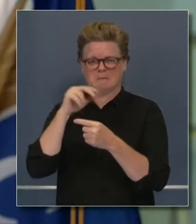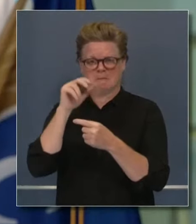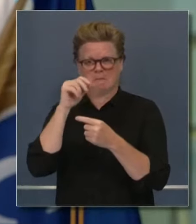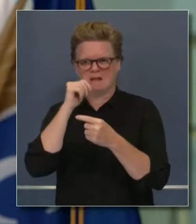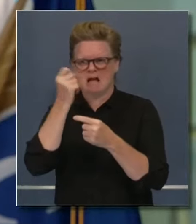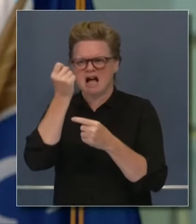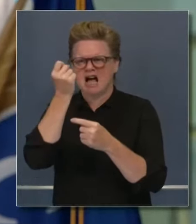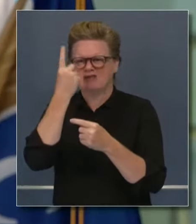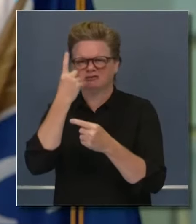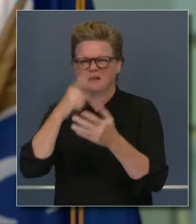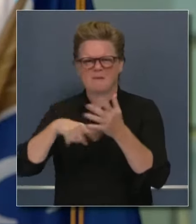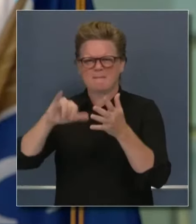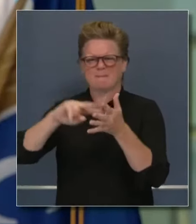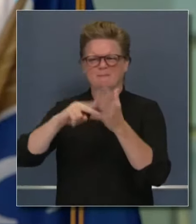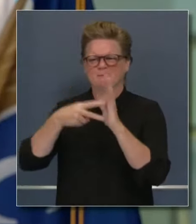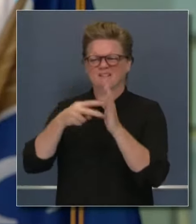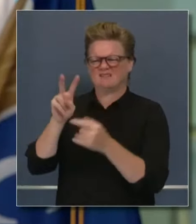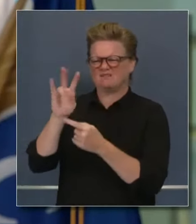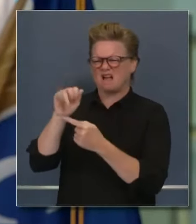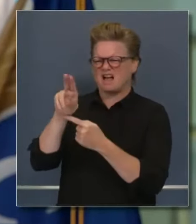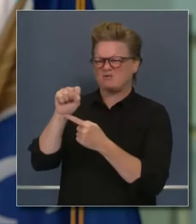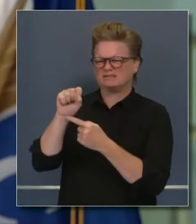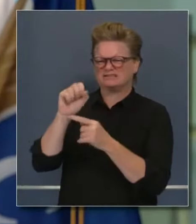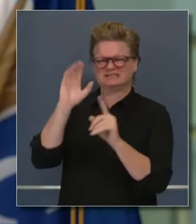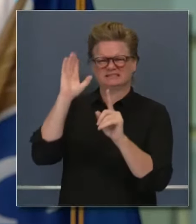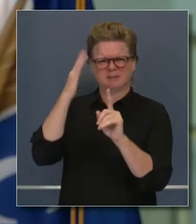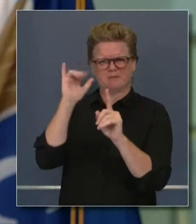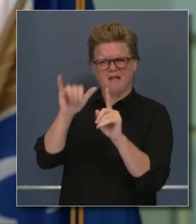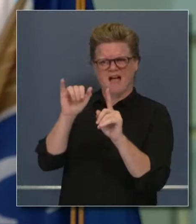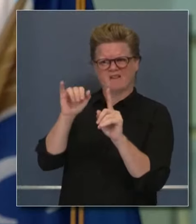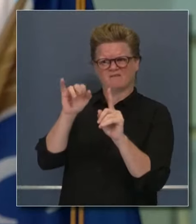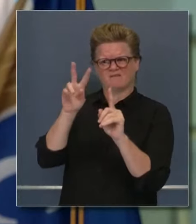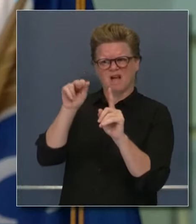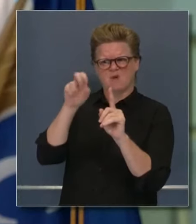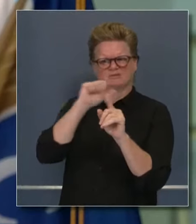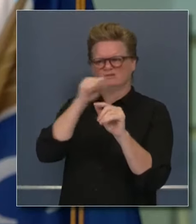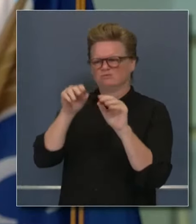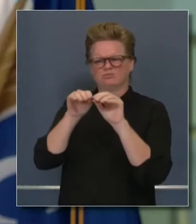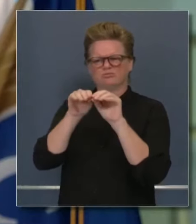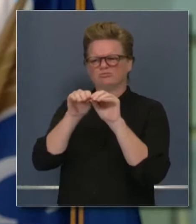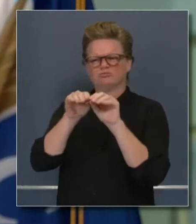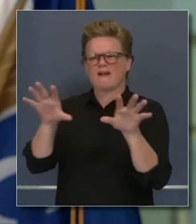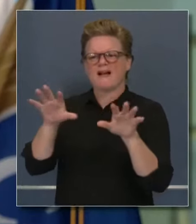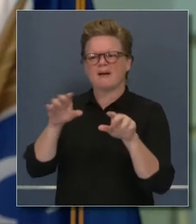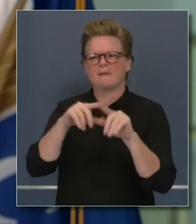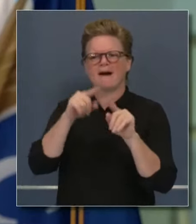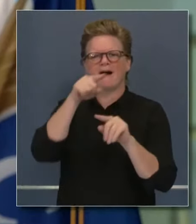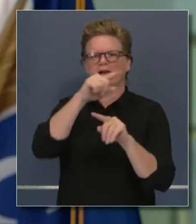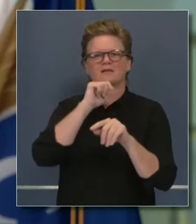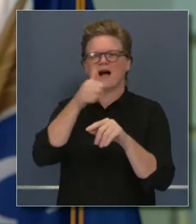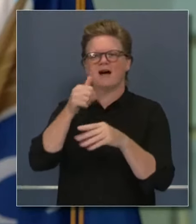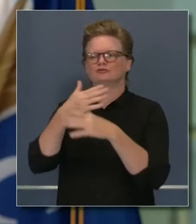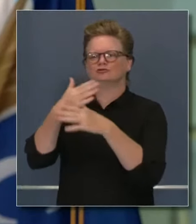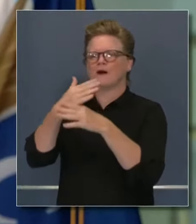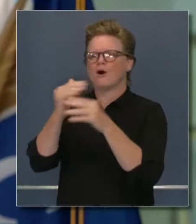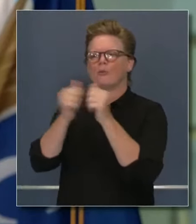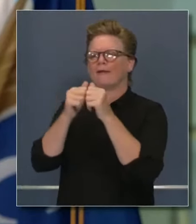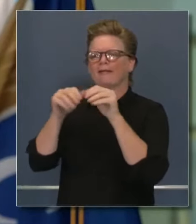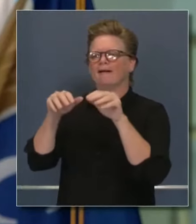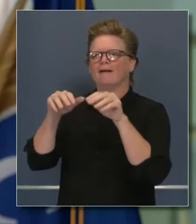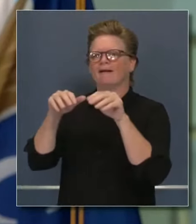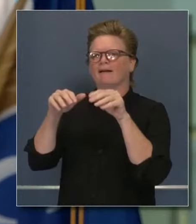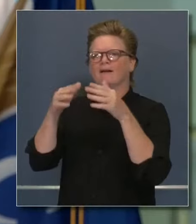longer spreading. So if so, why shouldn't the state accelerate the reopening process now? And how do you guard against the people who see these numbers